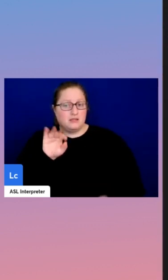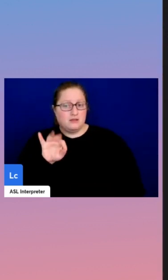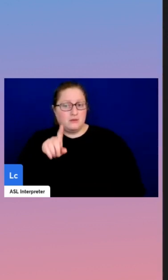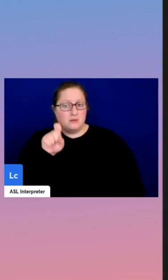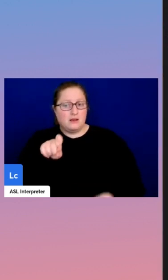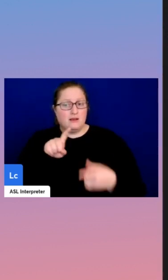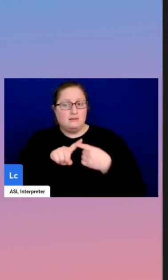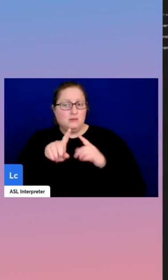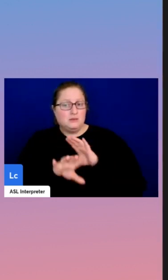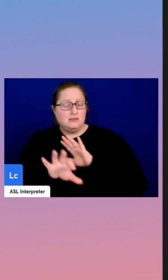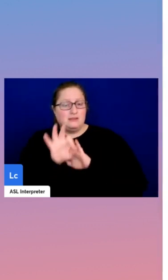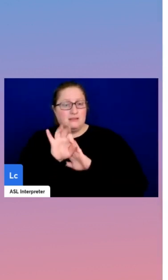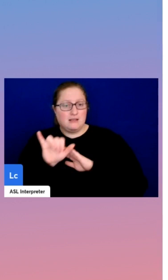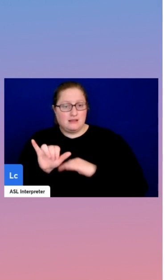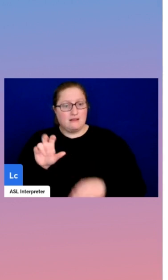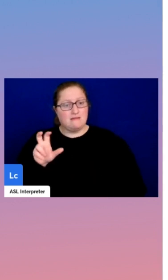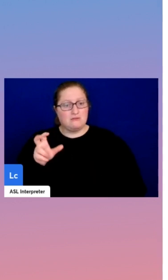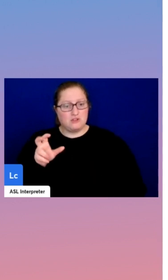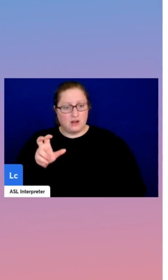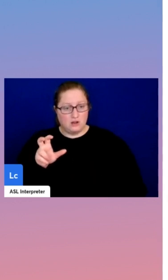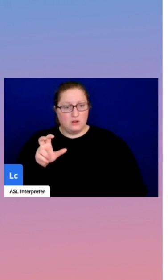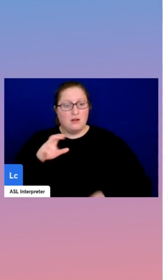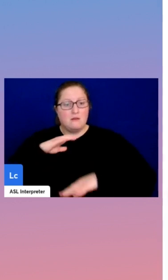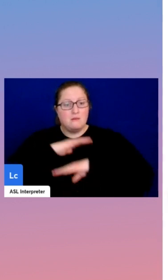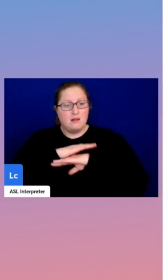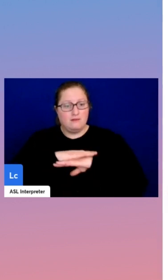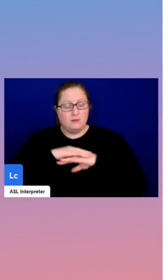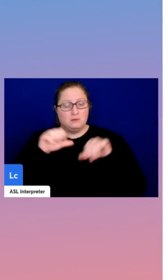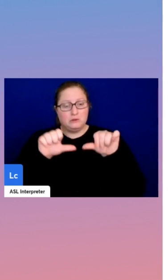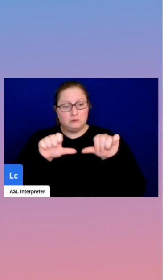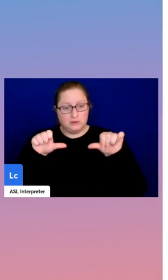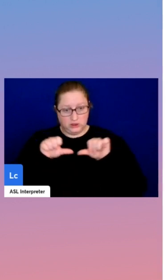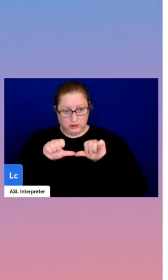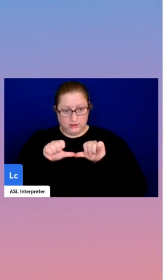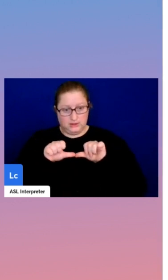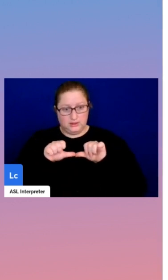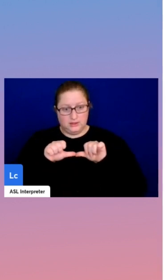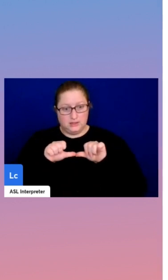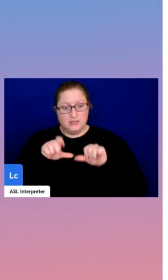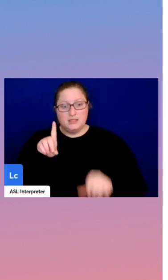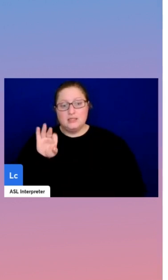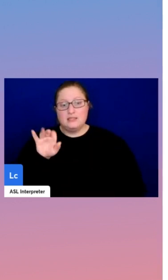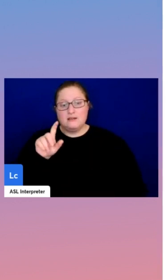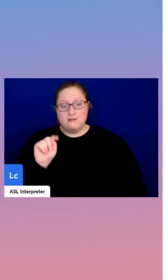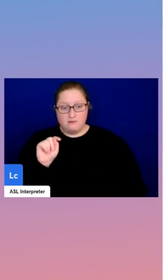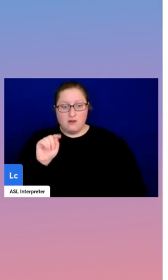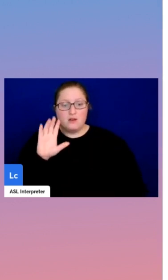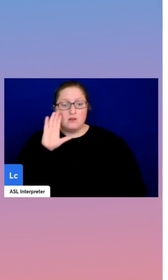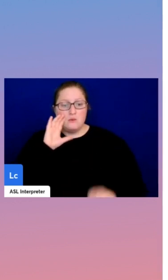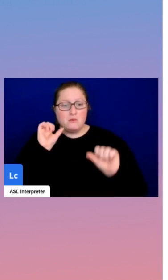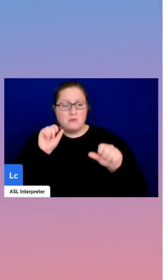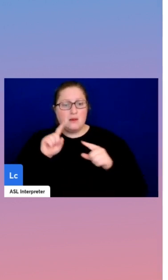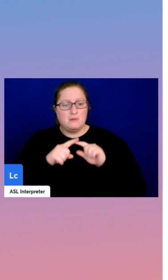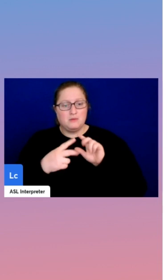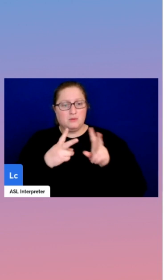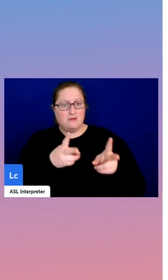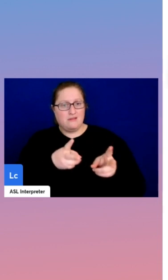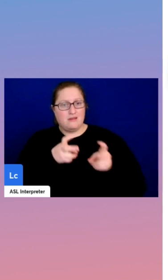select the channel, the platform, and the region. And by default, you will be able to copy this